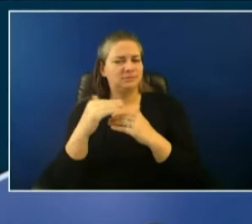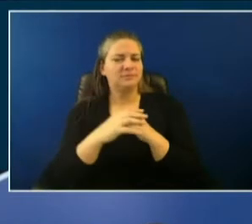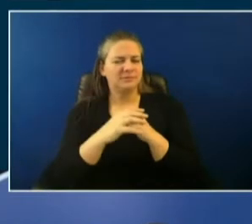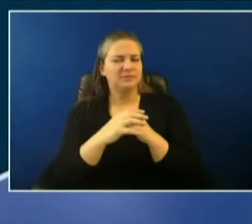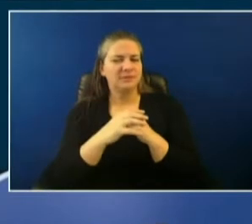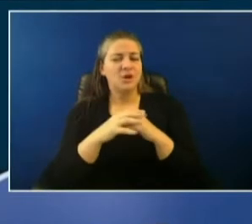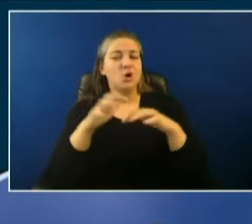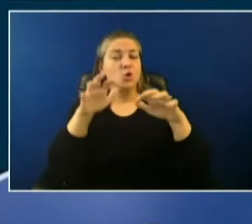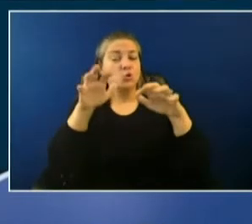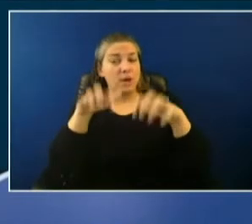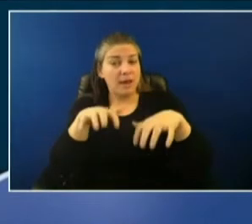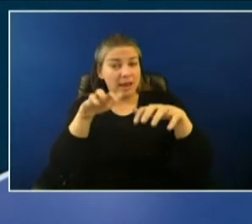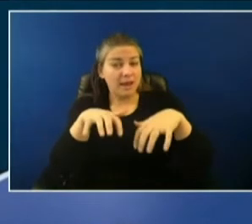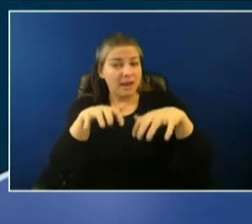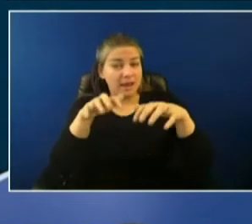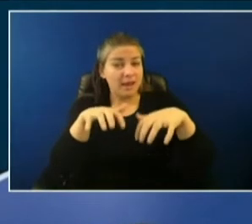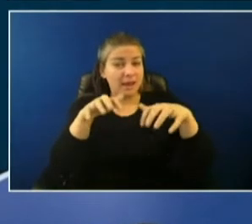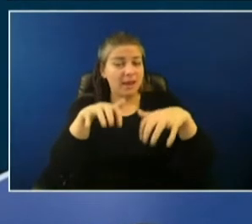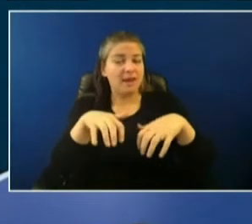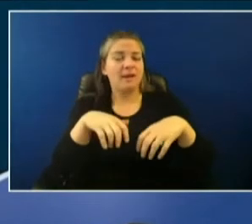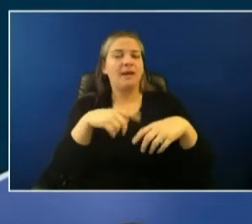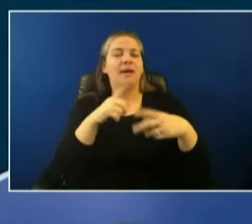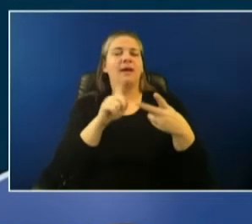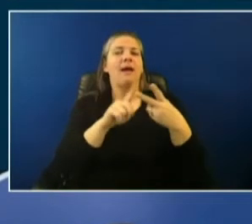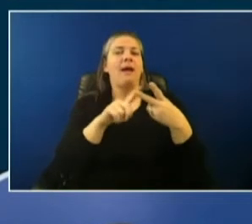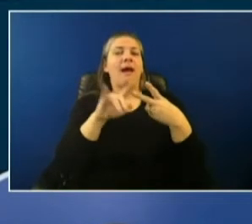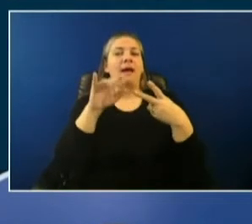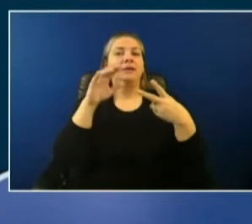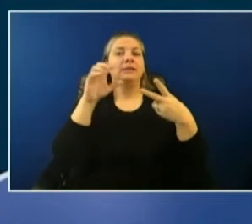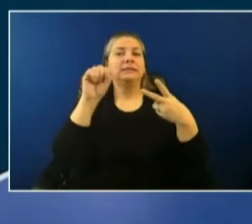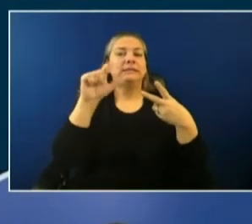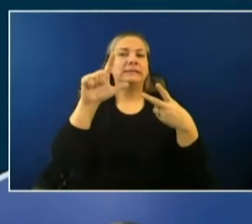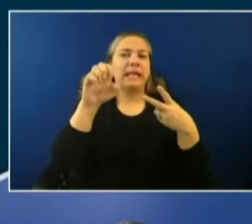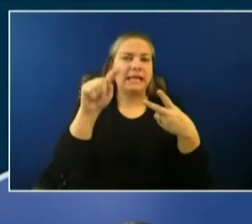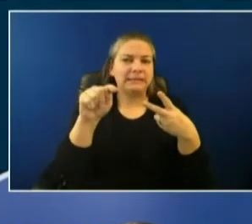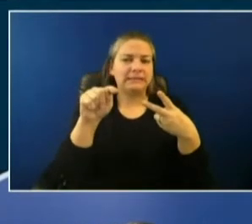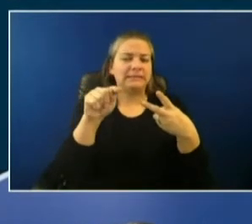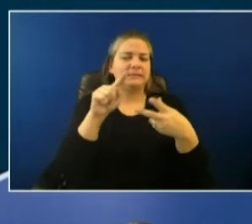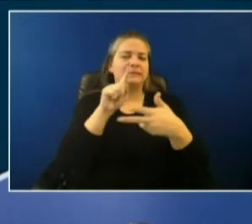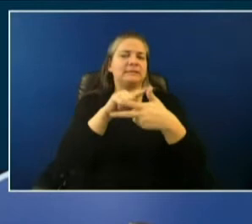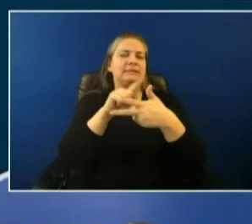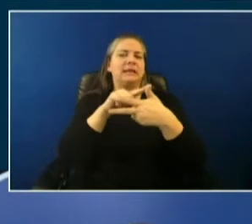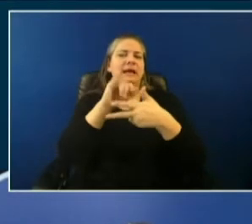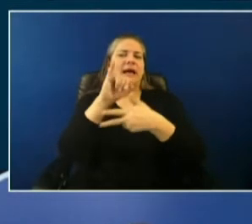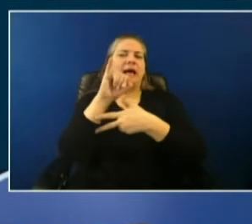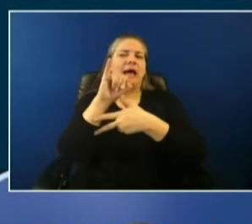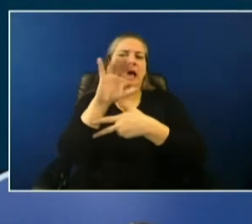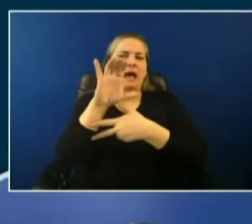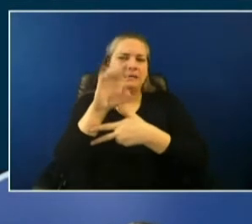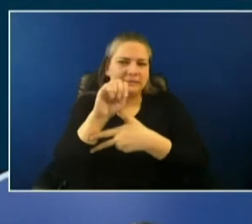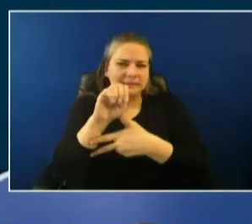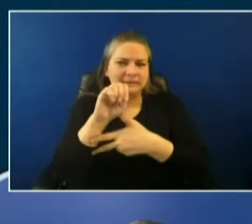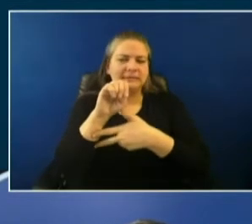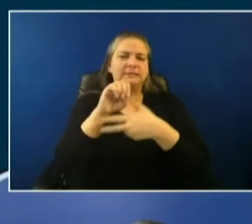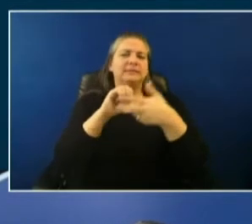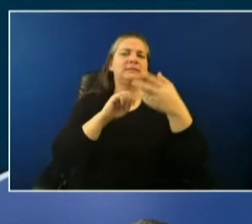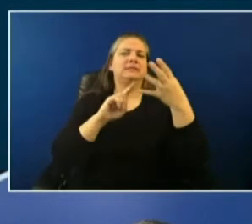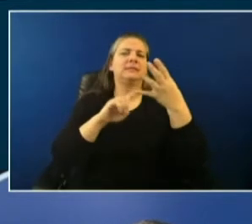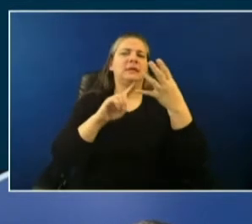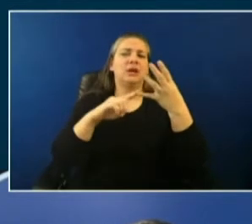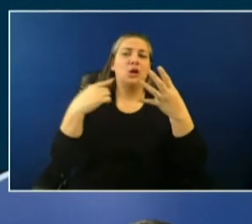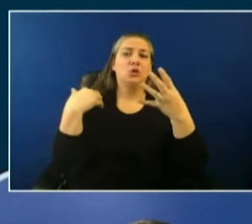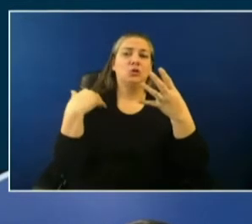the sleet, followed by the ice, followed by the snow creates a very